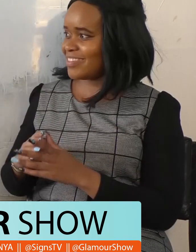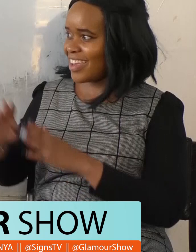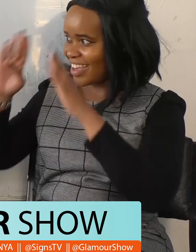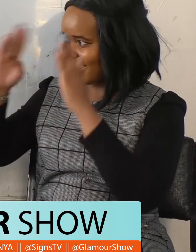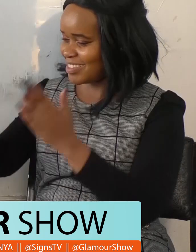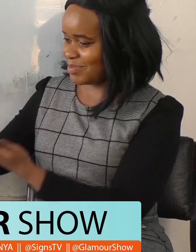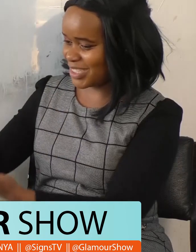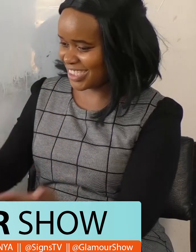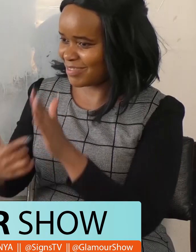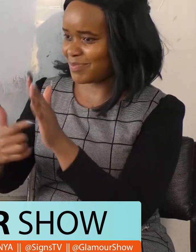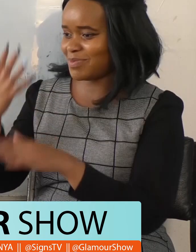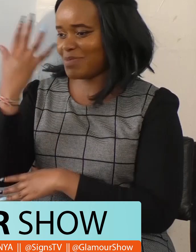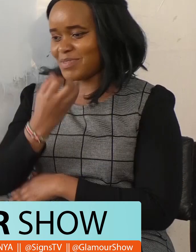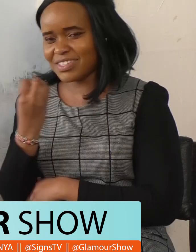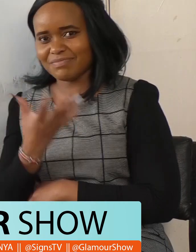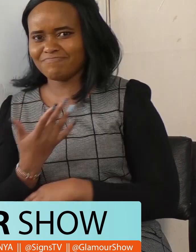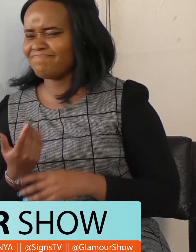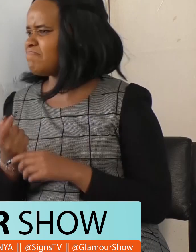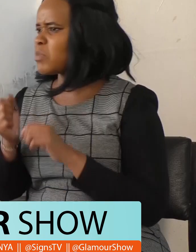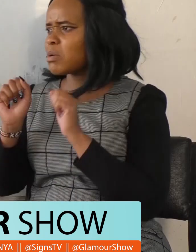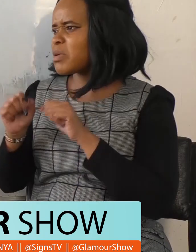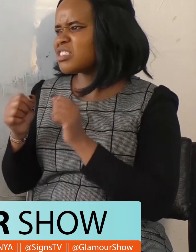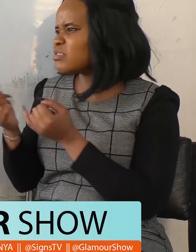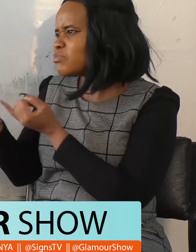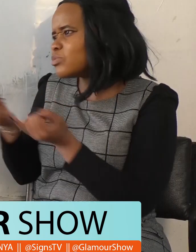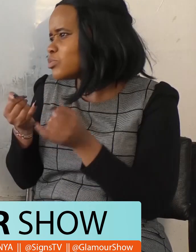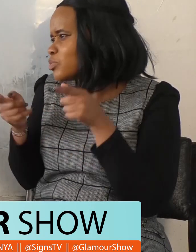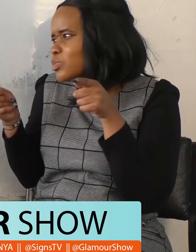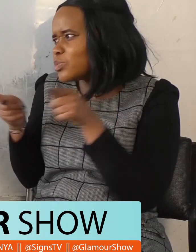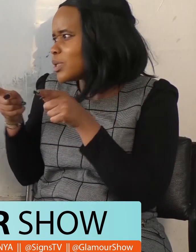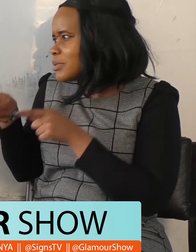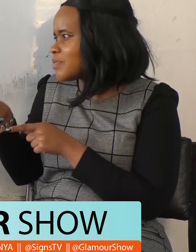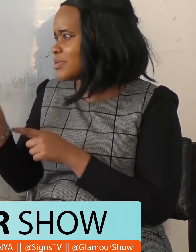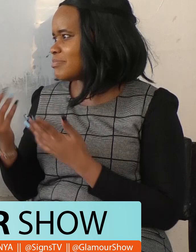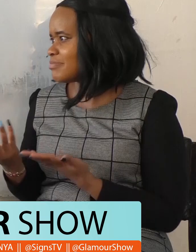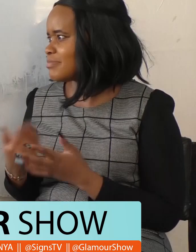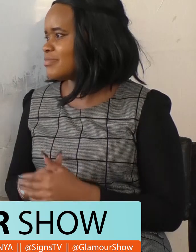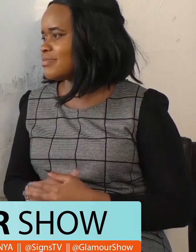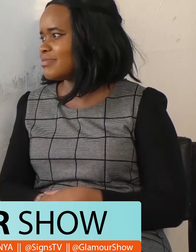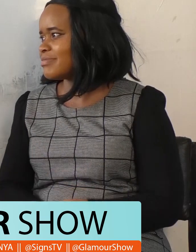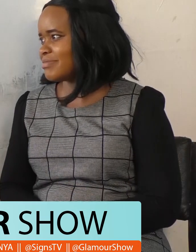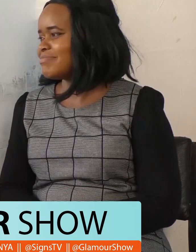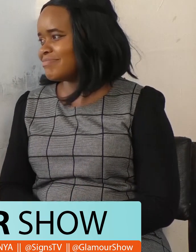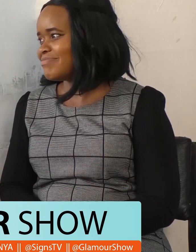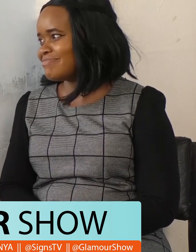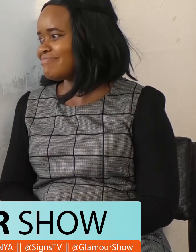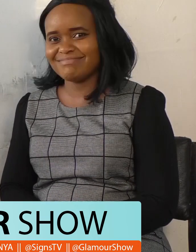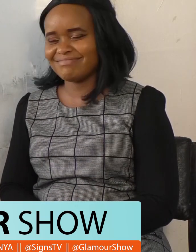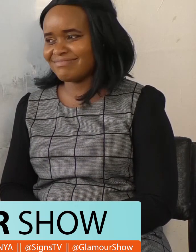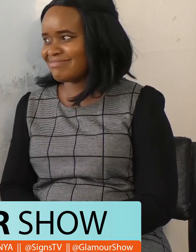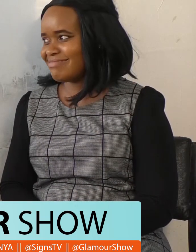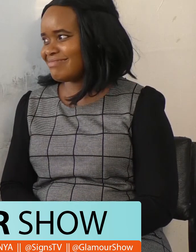And let our guest introduce herself and kindly tell us more about yourself.